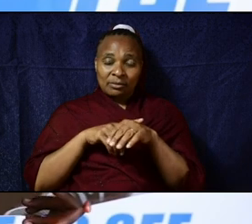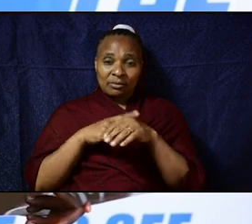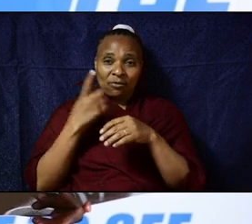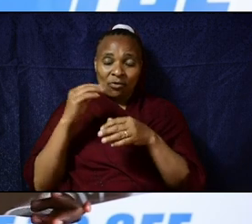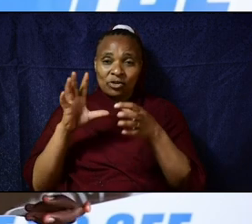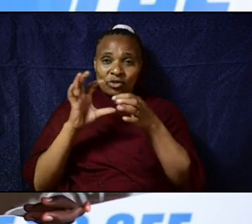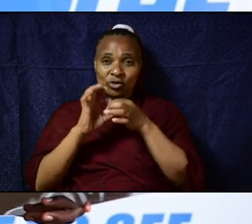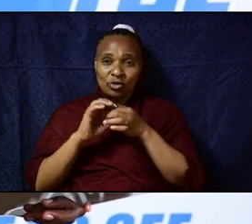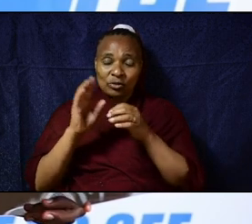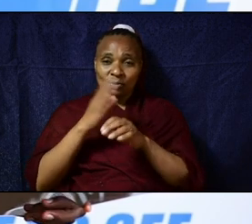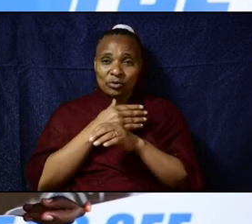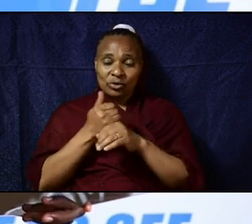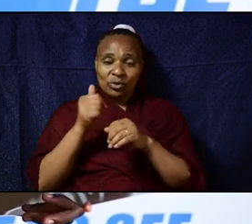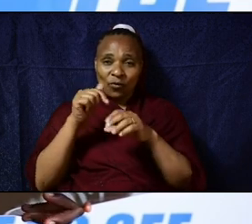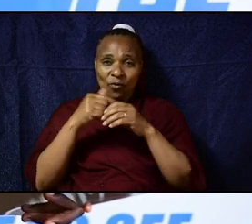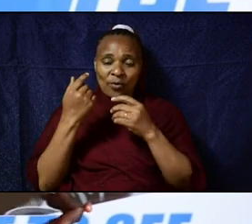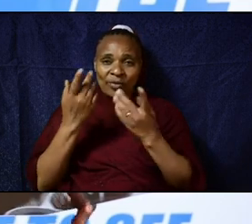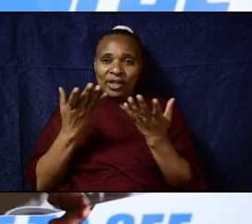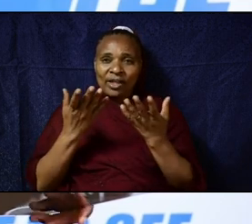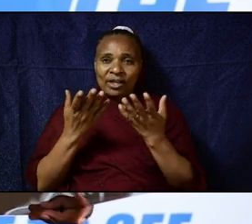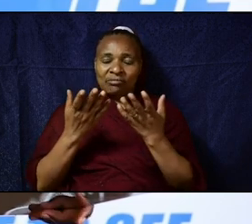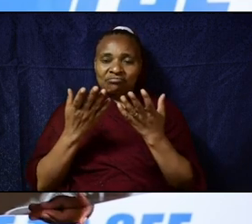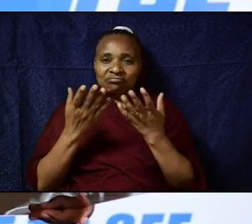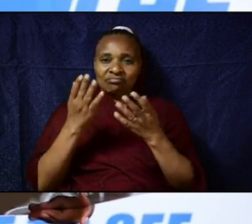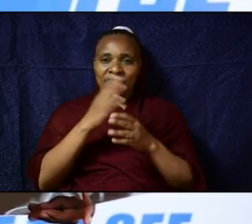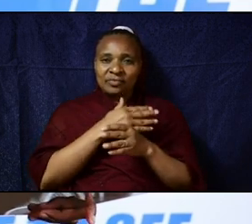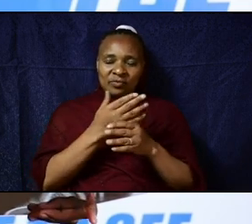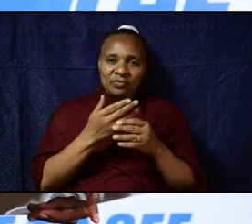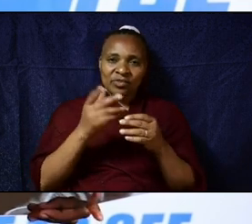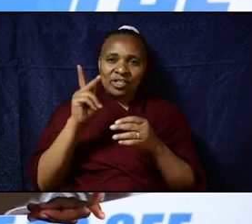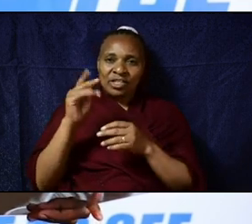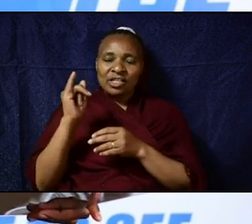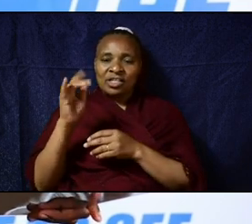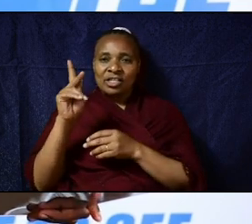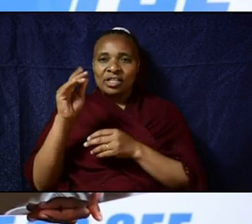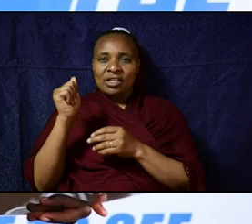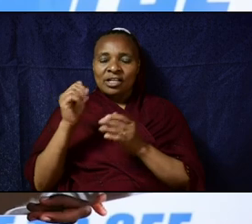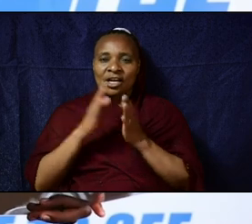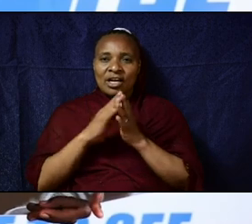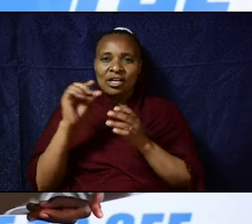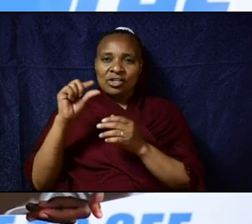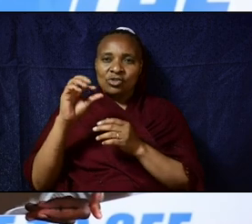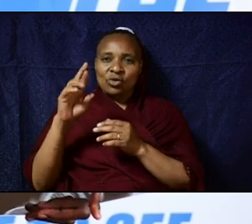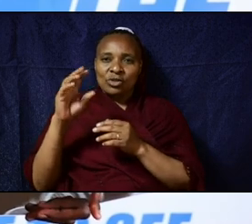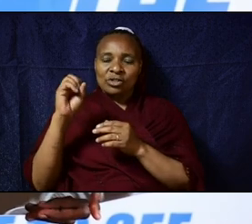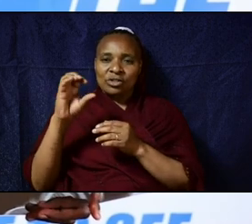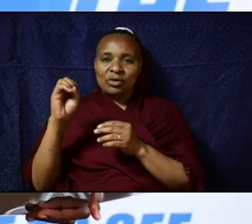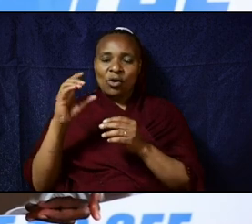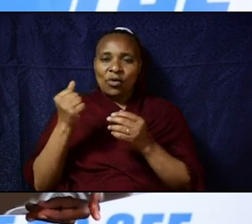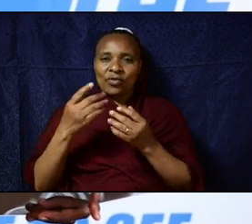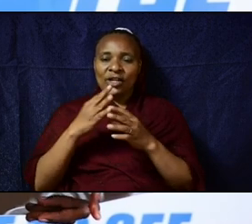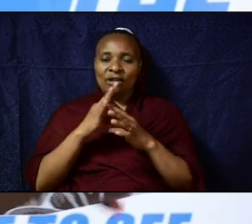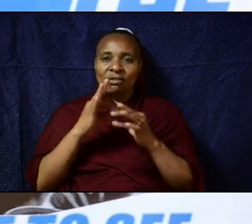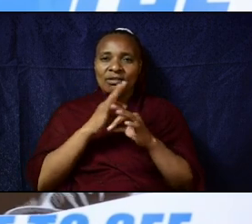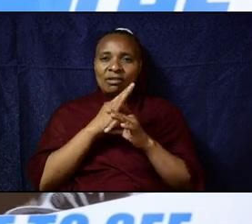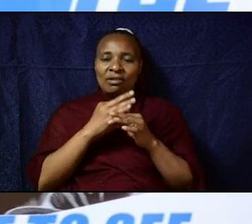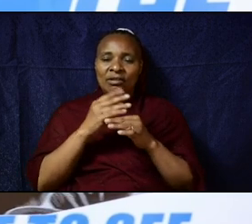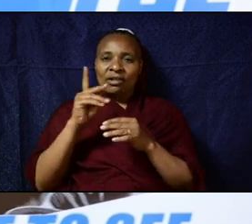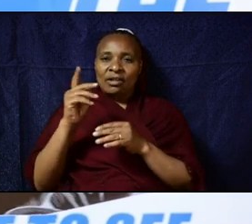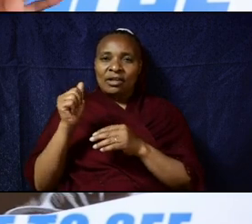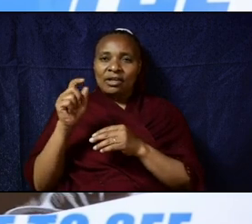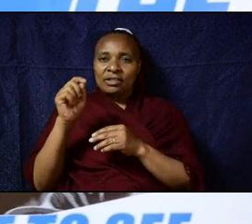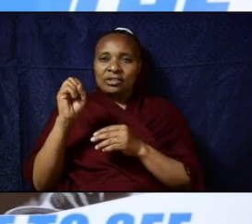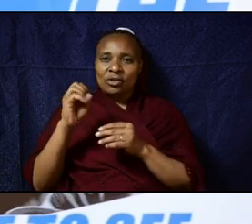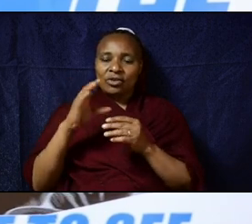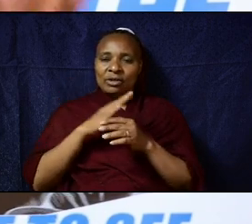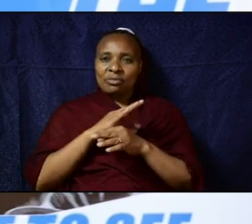tuneful music from the orchestra featuring Kiki on the trumpet, George on the saxophone, Kate on the